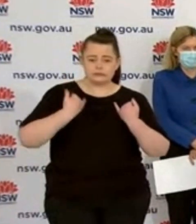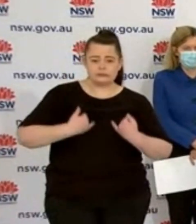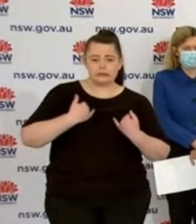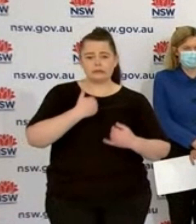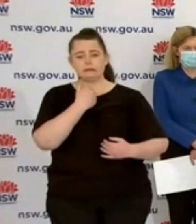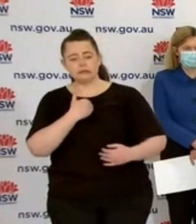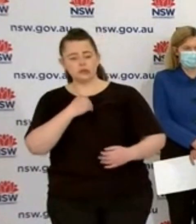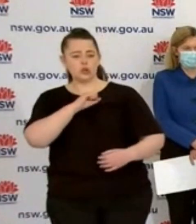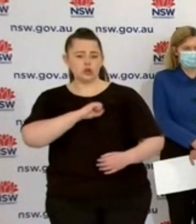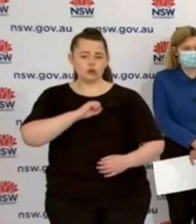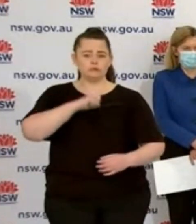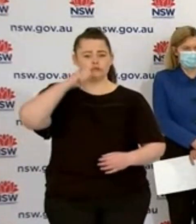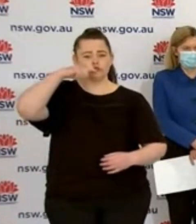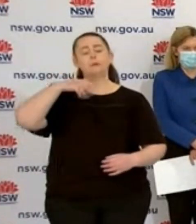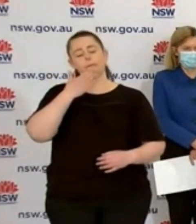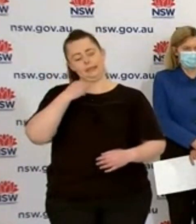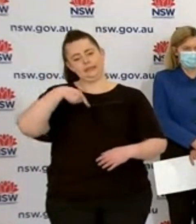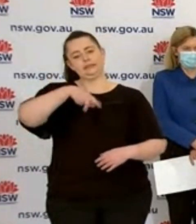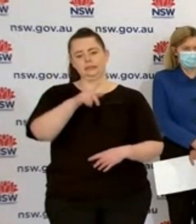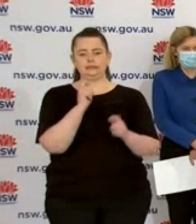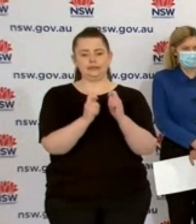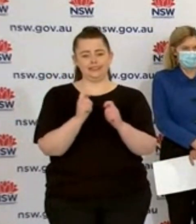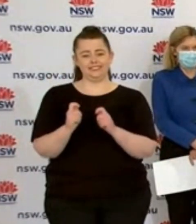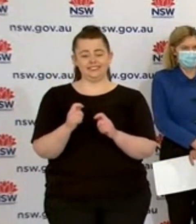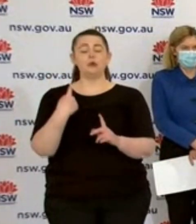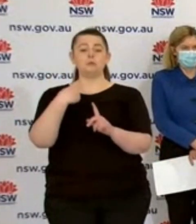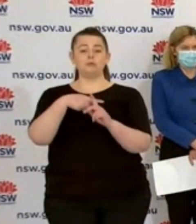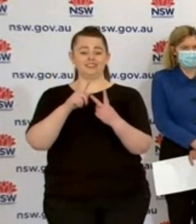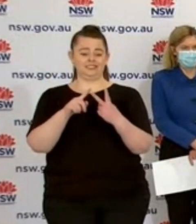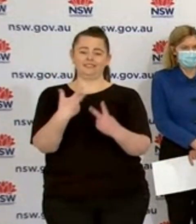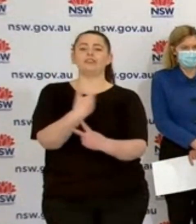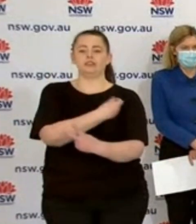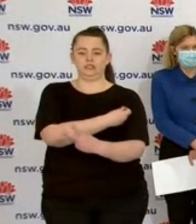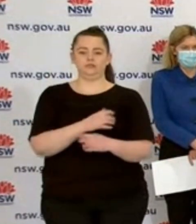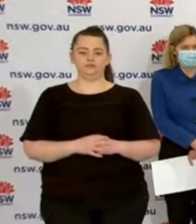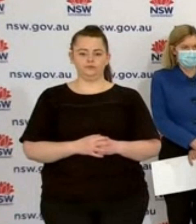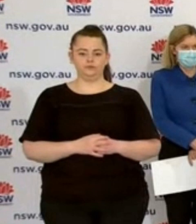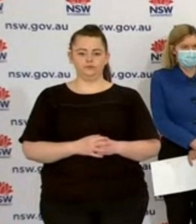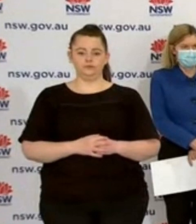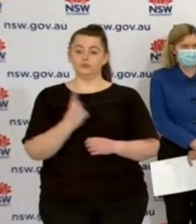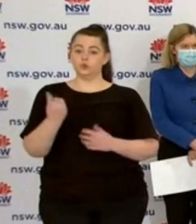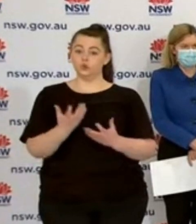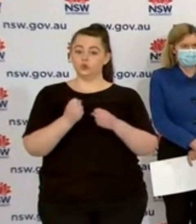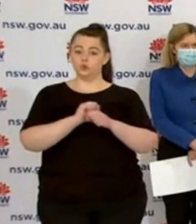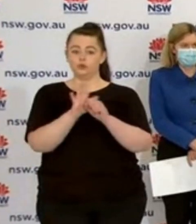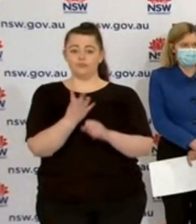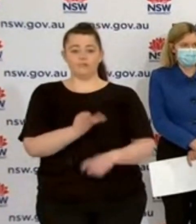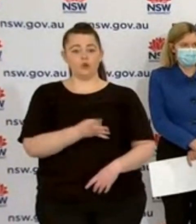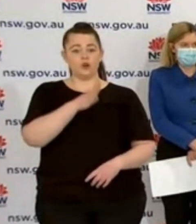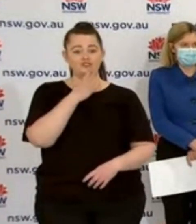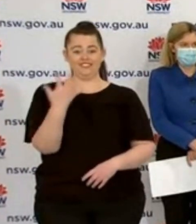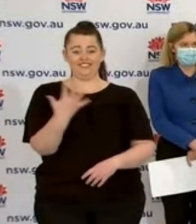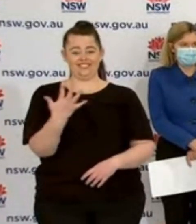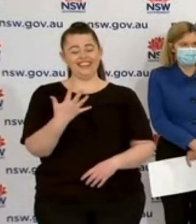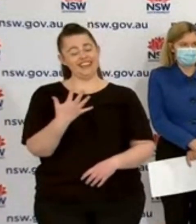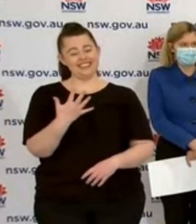and of course come forward and get vaccinated. Of those 415 cases of community transmission, at least 35 were